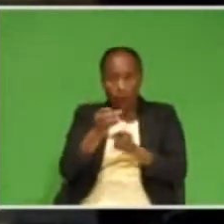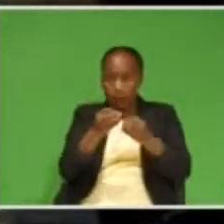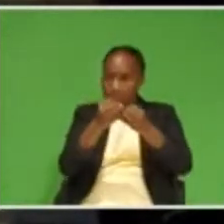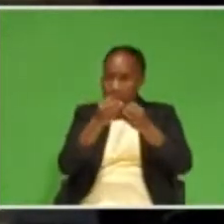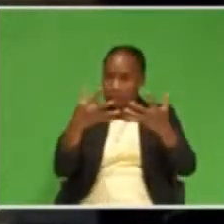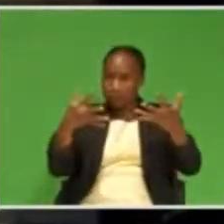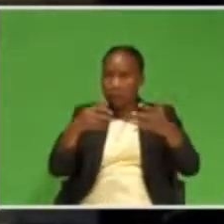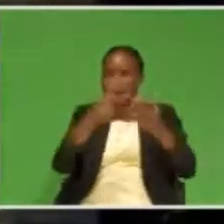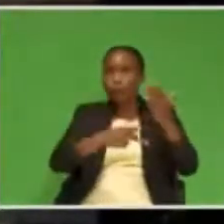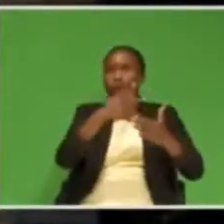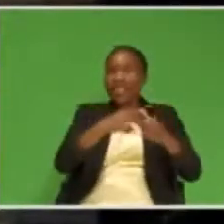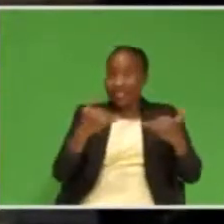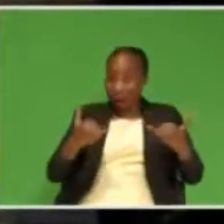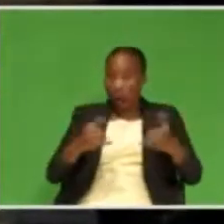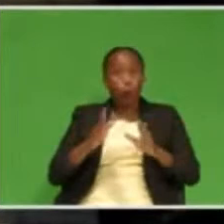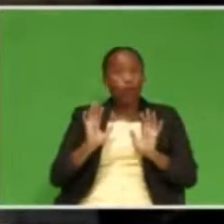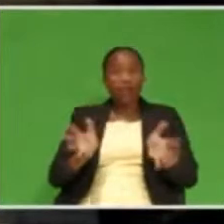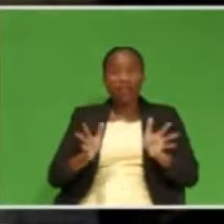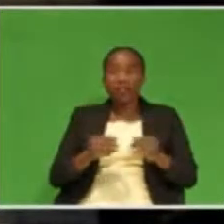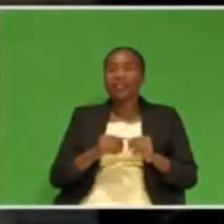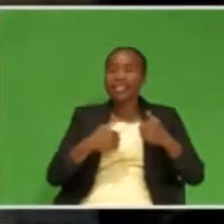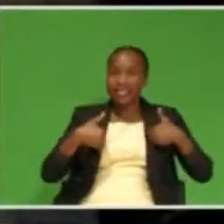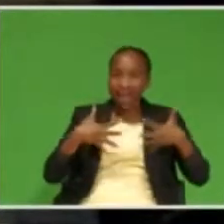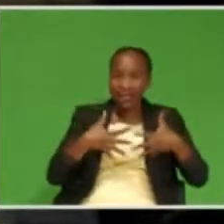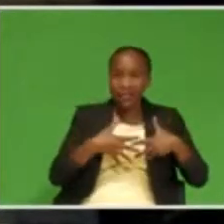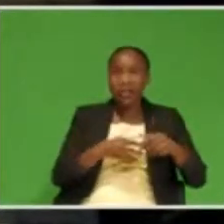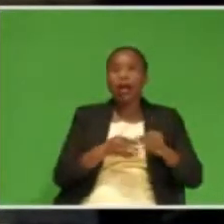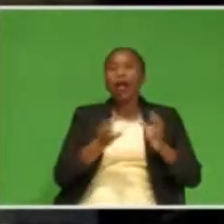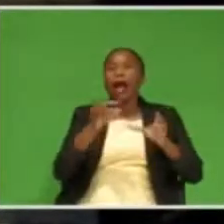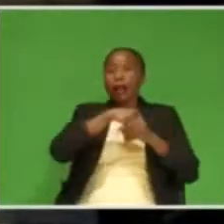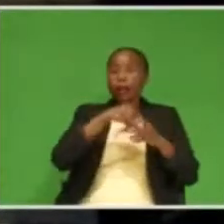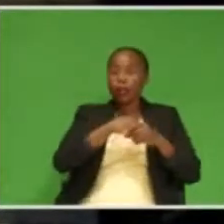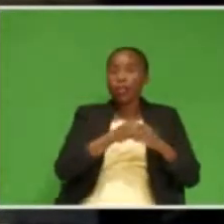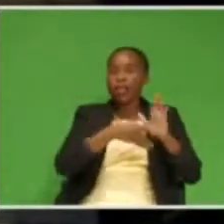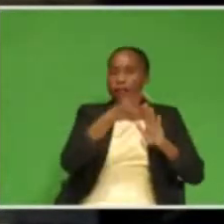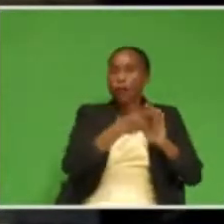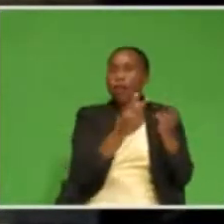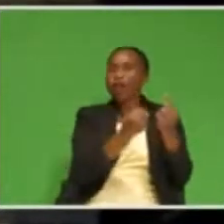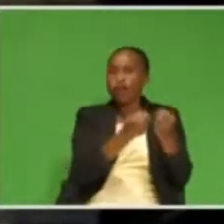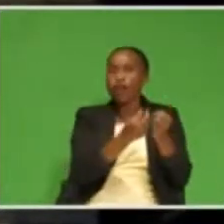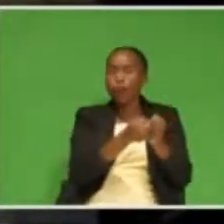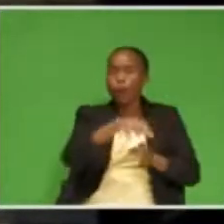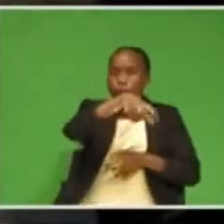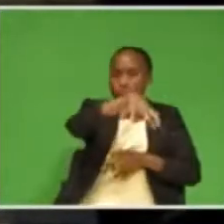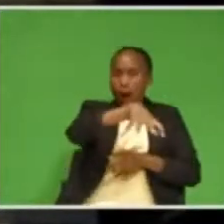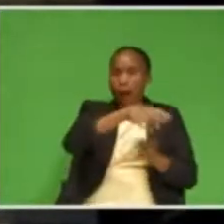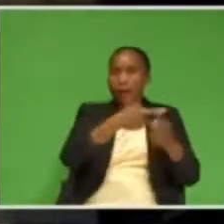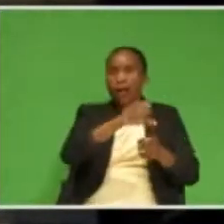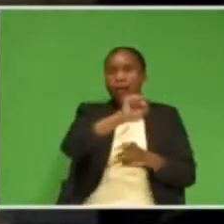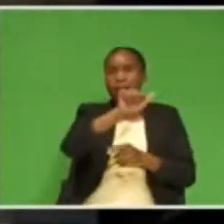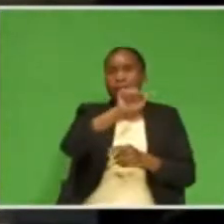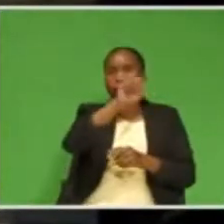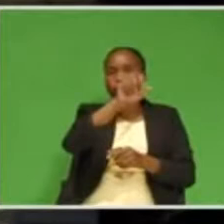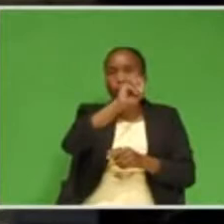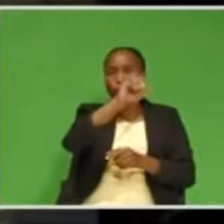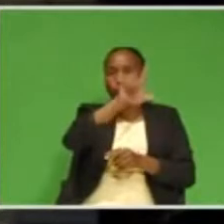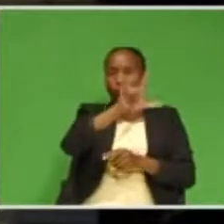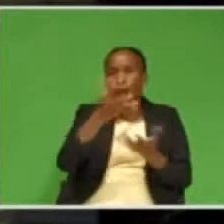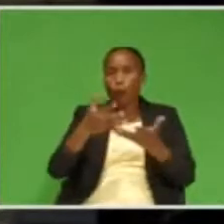underway, including the development of the new facility by Sasol at Boegoebaai in the Northern